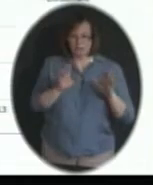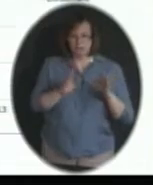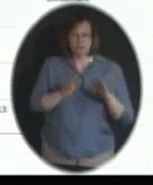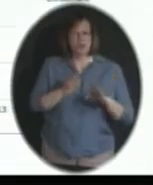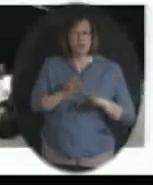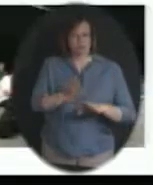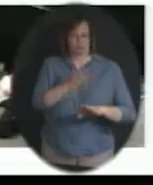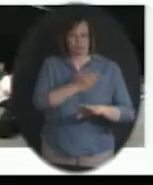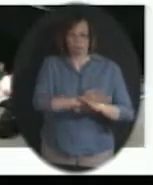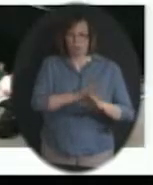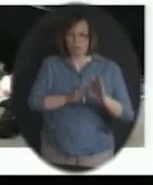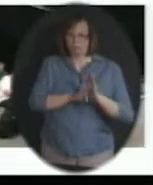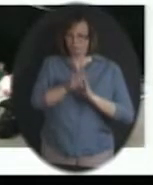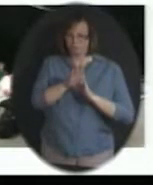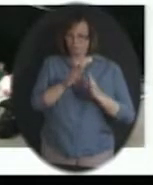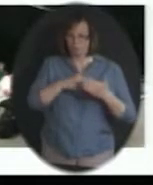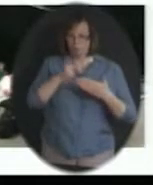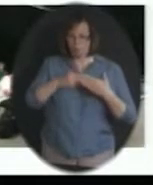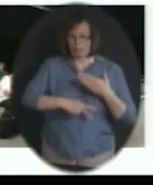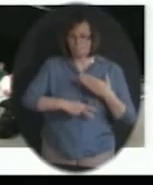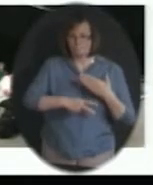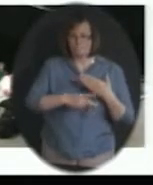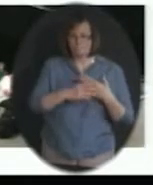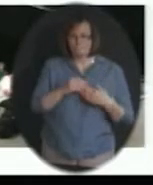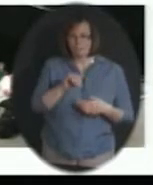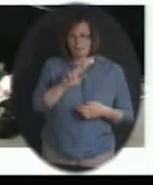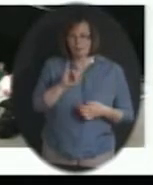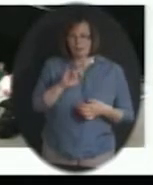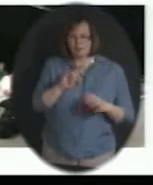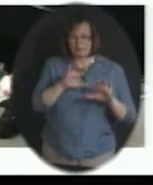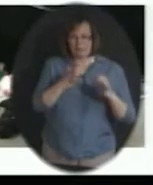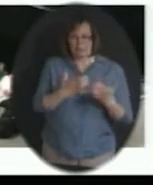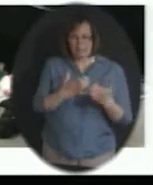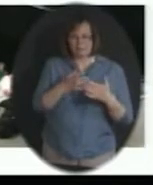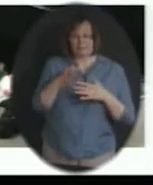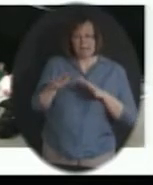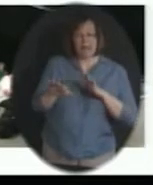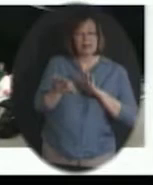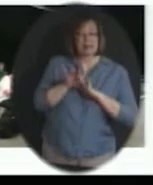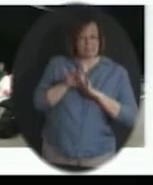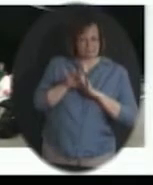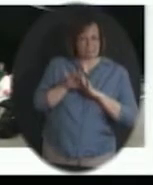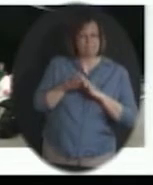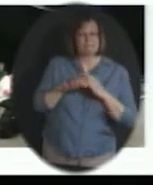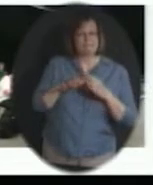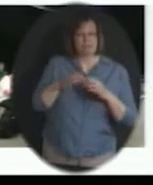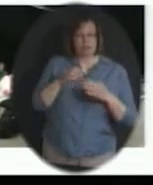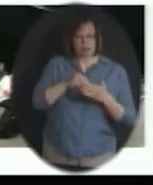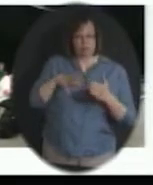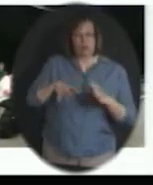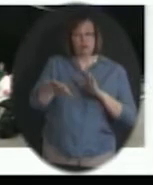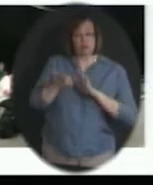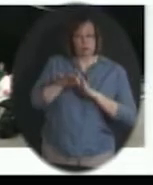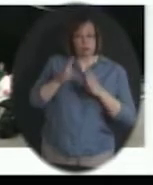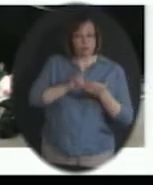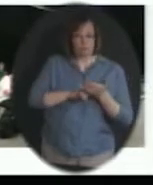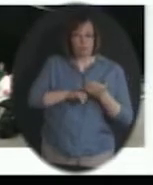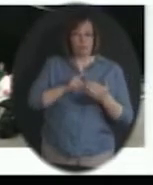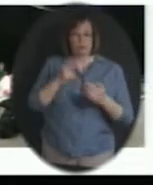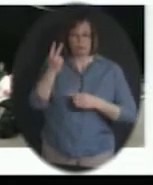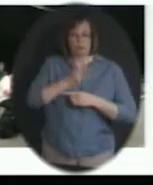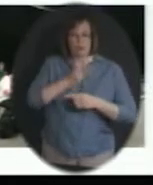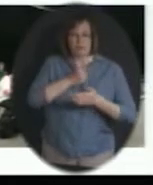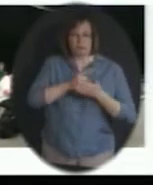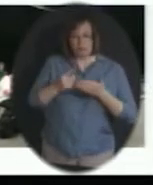growing program. The Avid class is an elective class, so the student chooses to enroll. They meet 2 days a